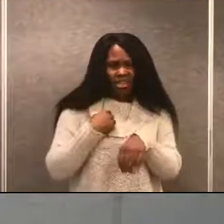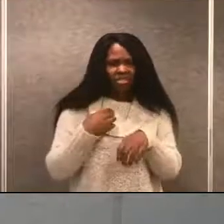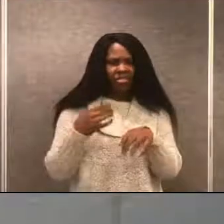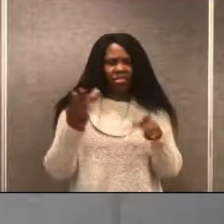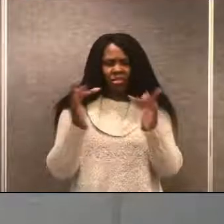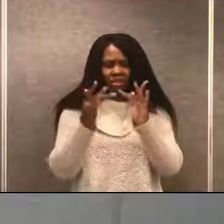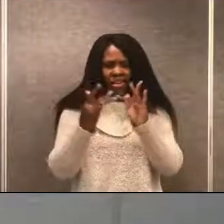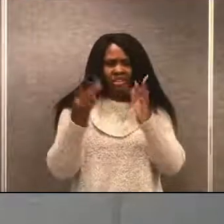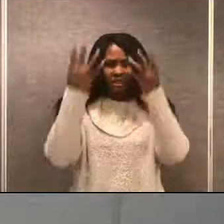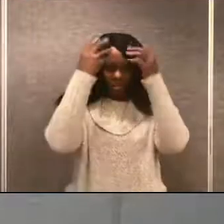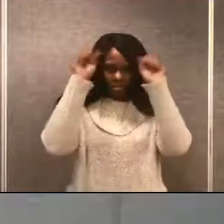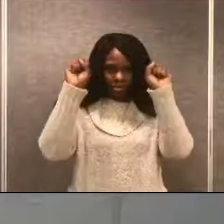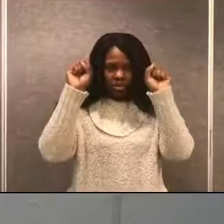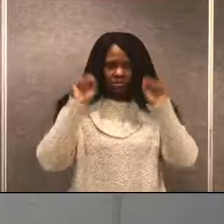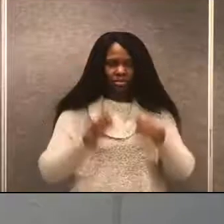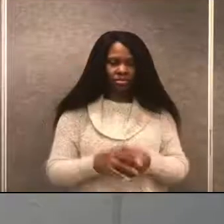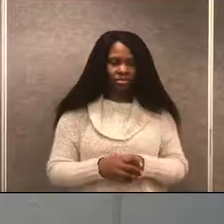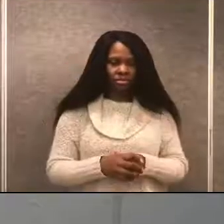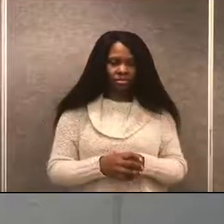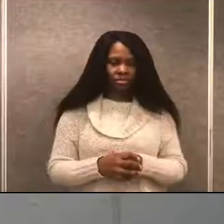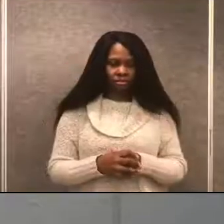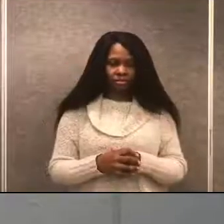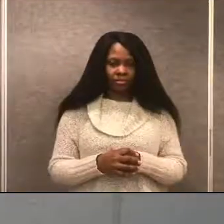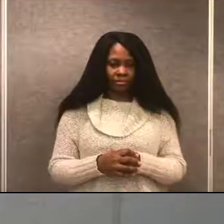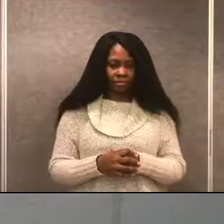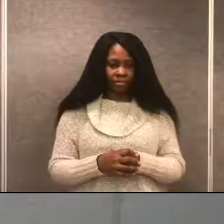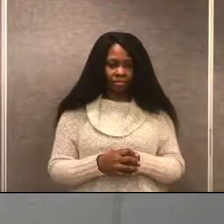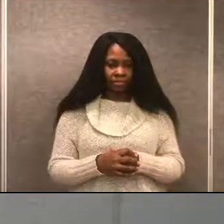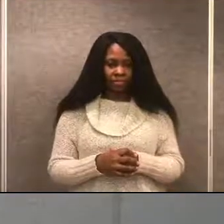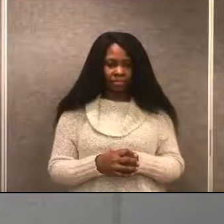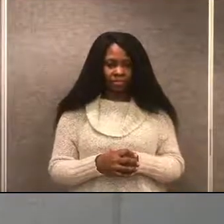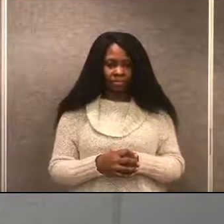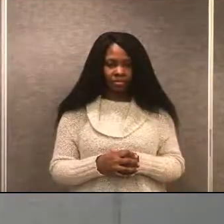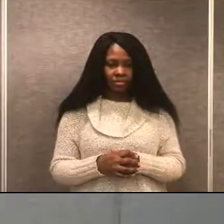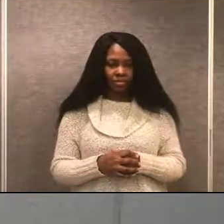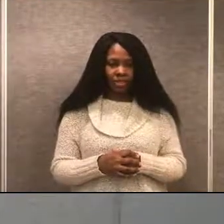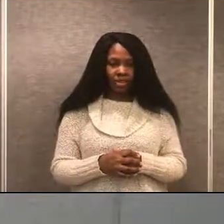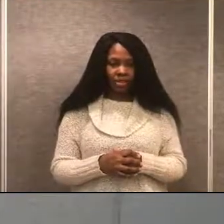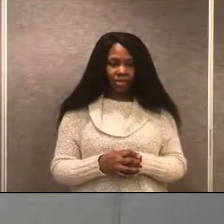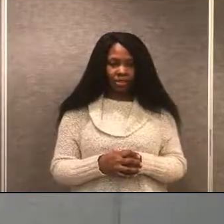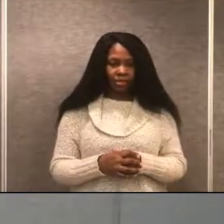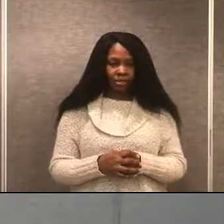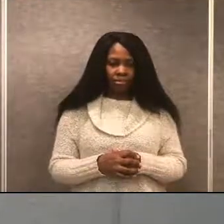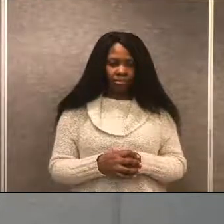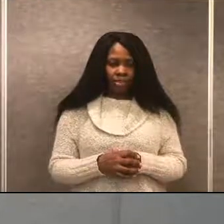more? All right. One good question about just the health of